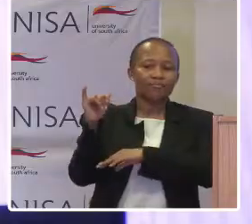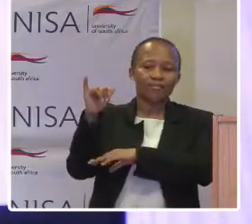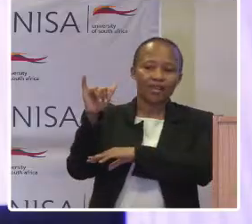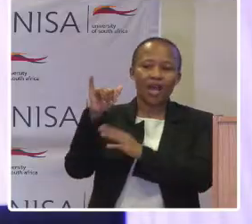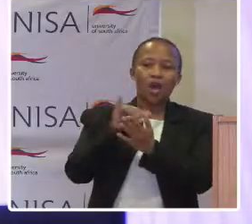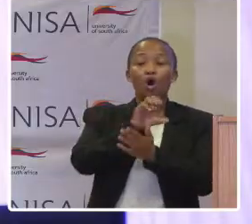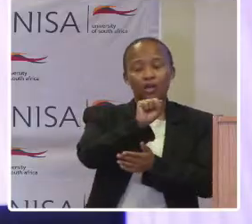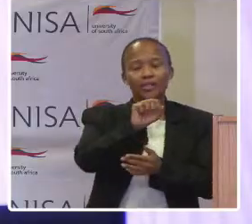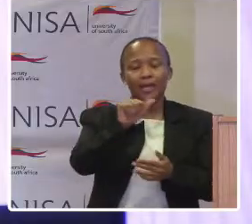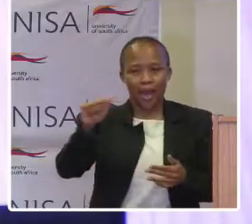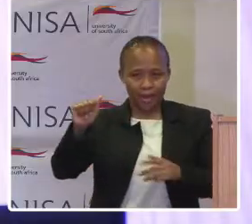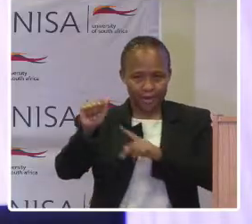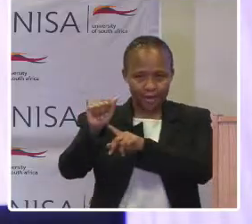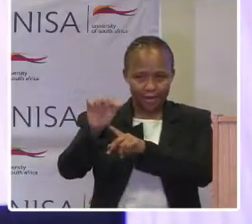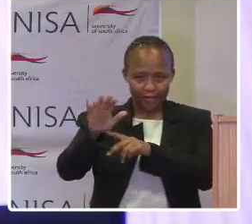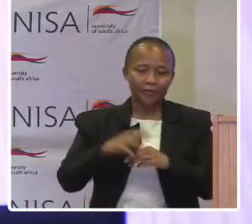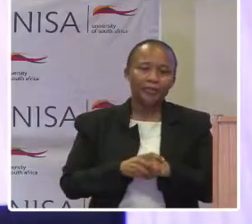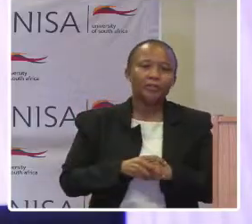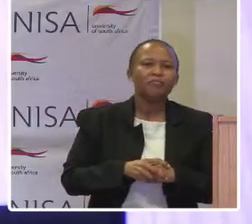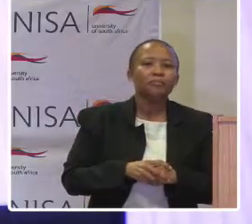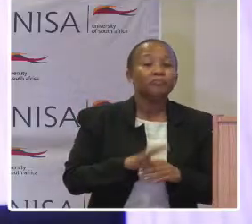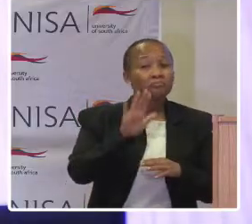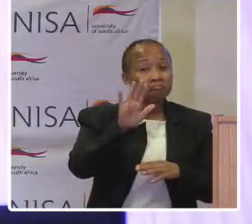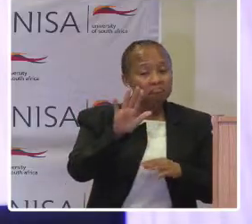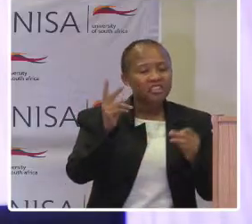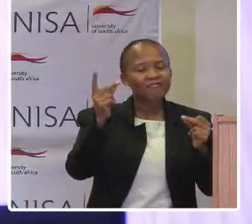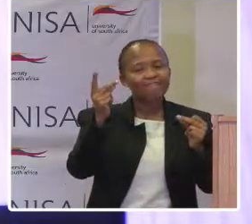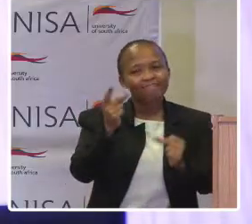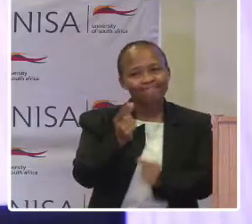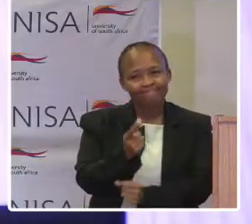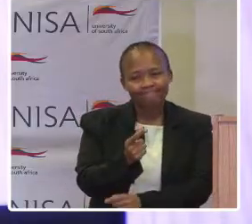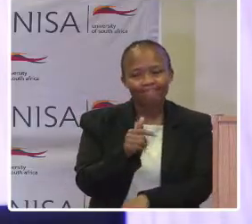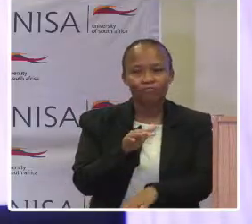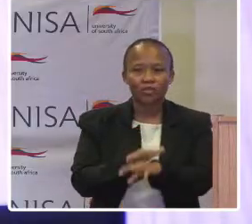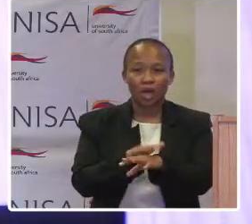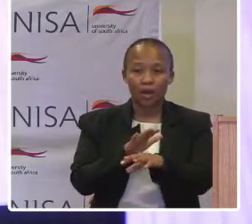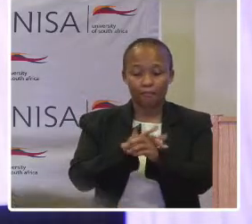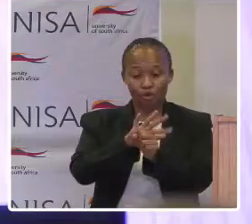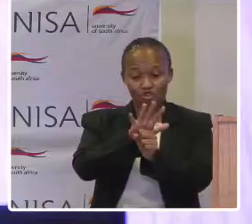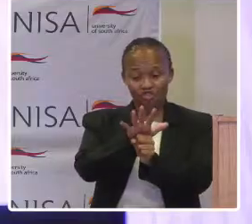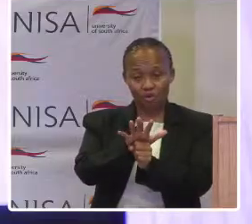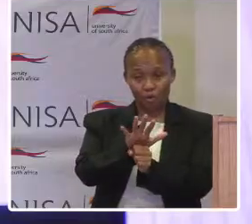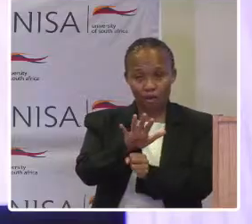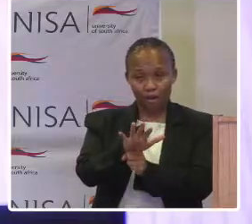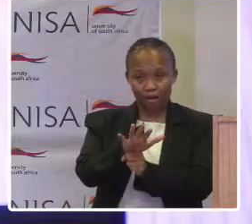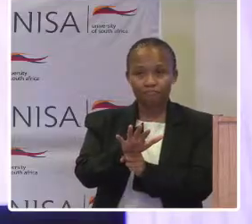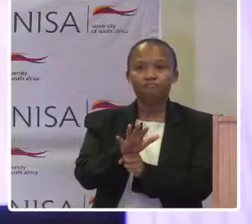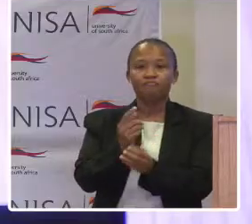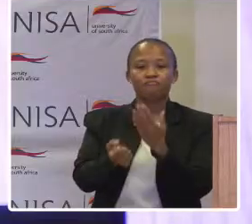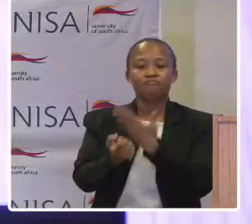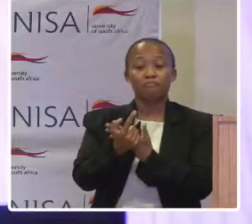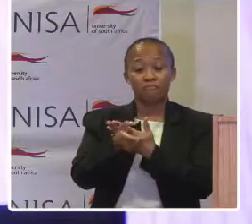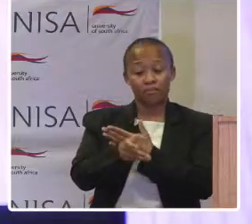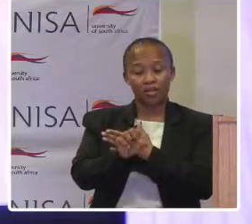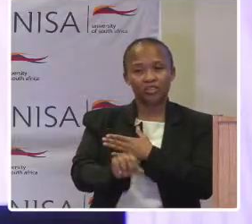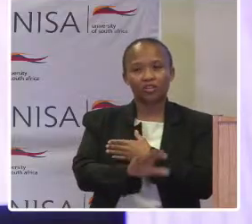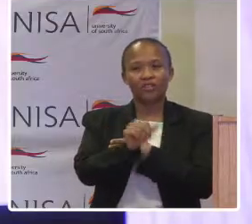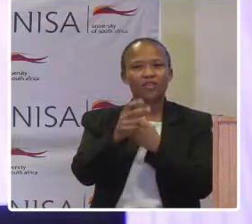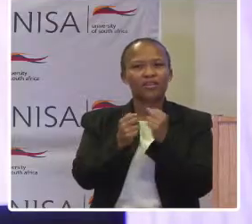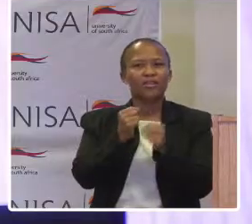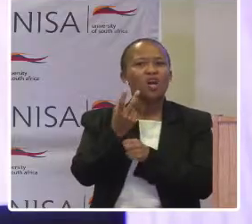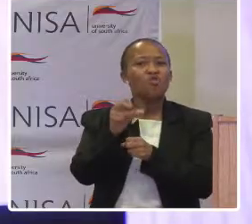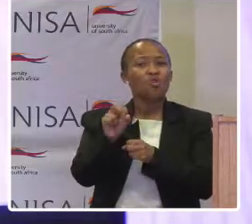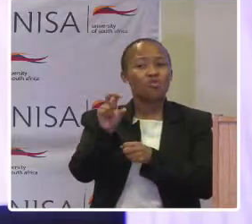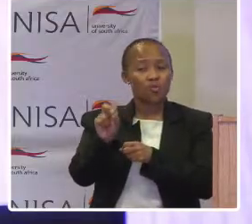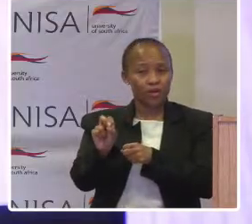Unfortunately, when COVID-19 hit the country, we